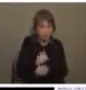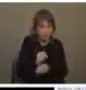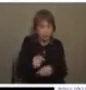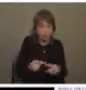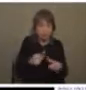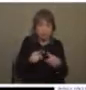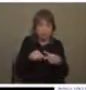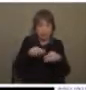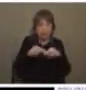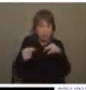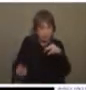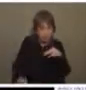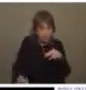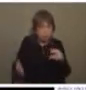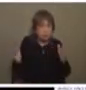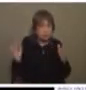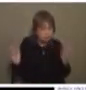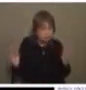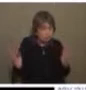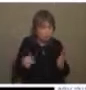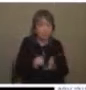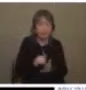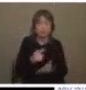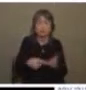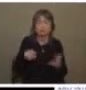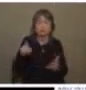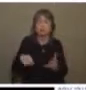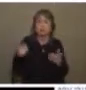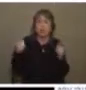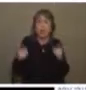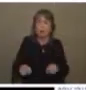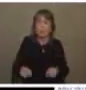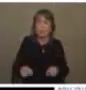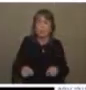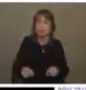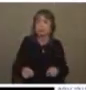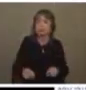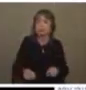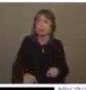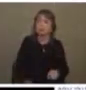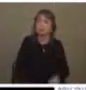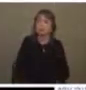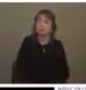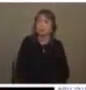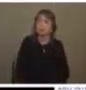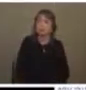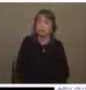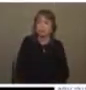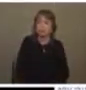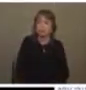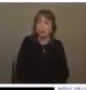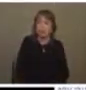relationship obtains. The employment market collapses and you see take up in the program going up at about 6 month lag.